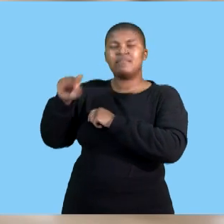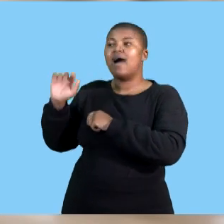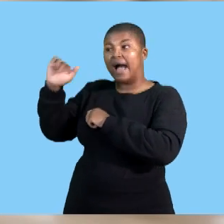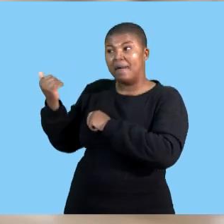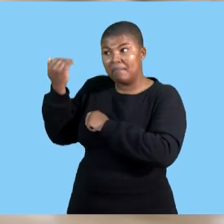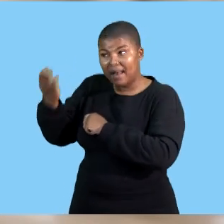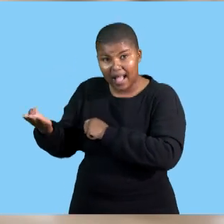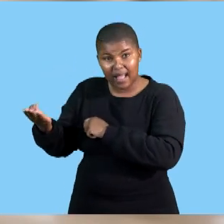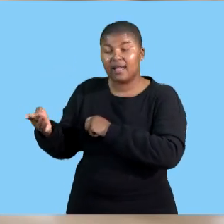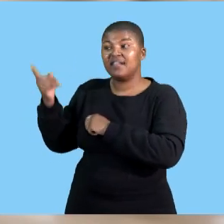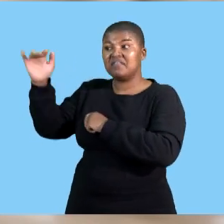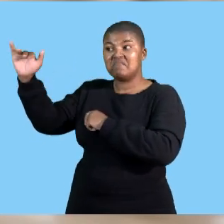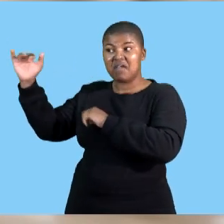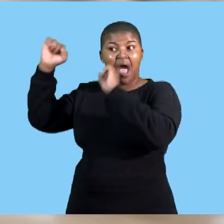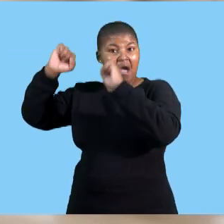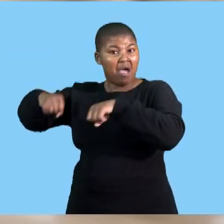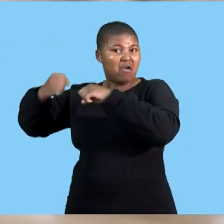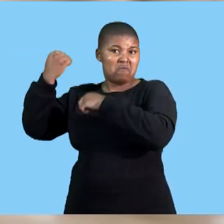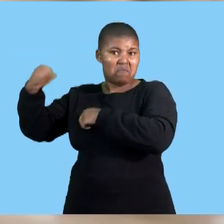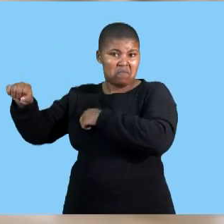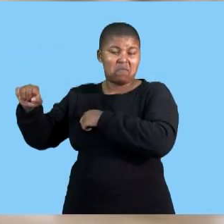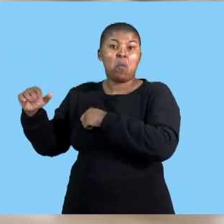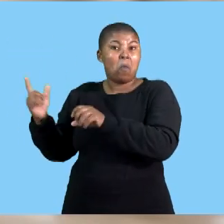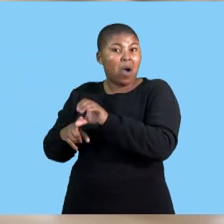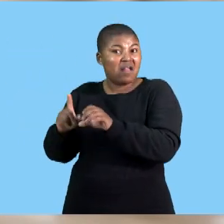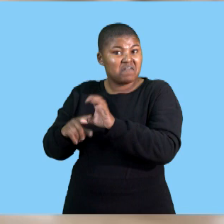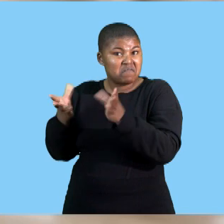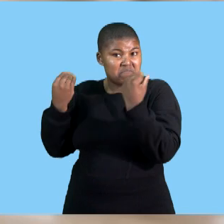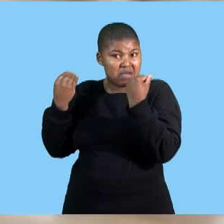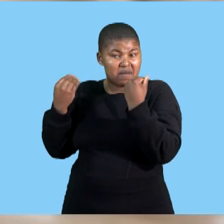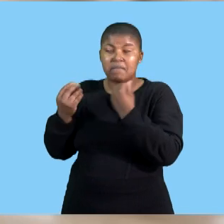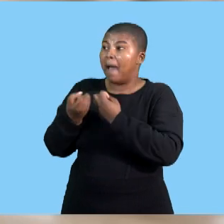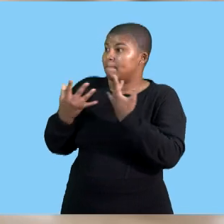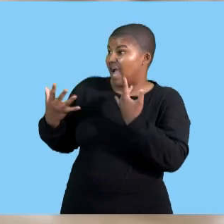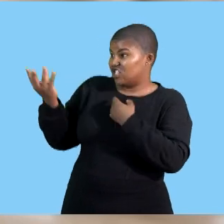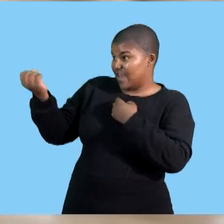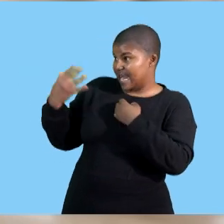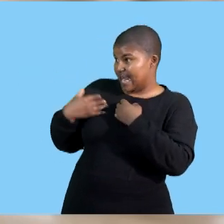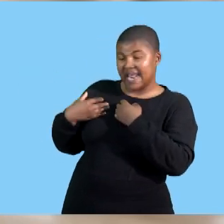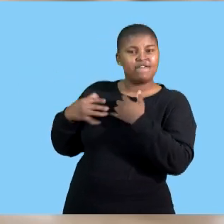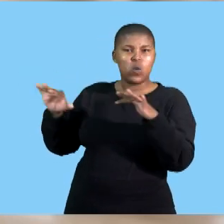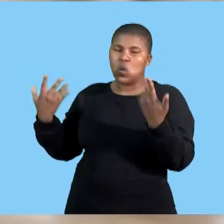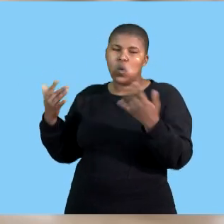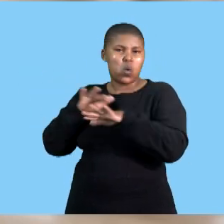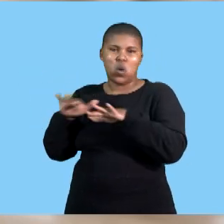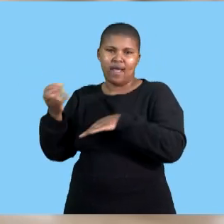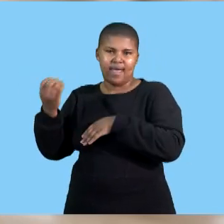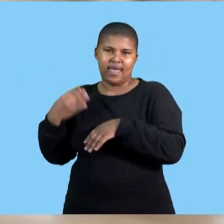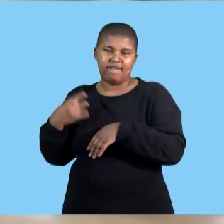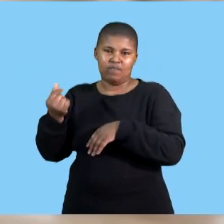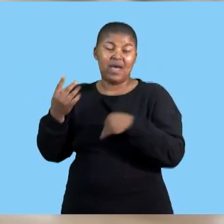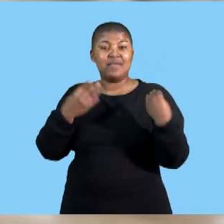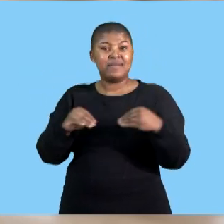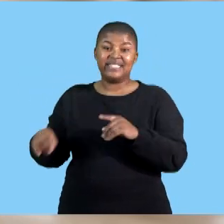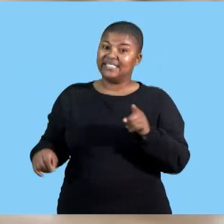and then the bank is the one who's going to tell us that do we qualify or not, or how much money, how much loan do we qualify for as